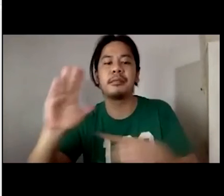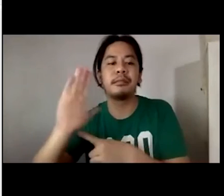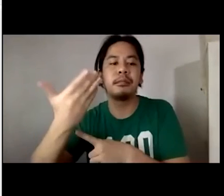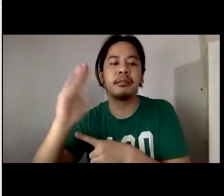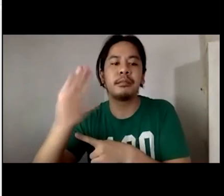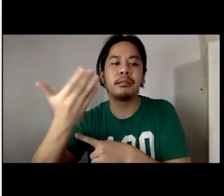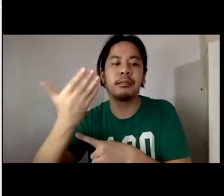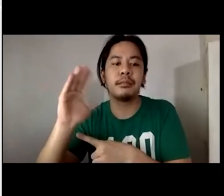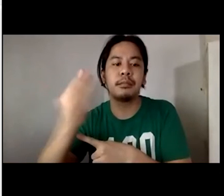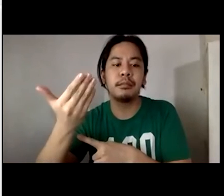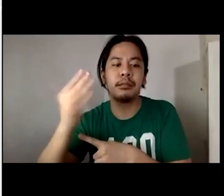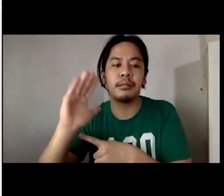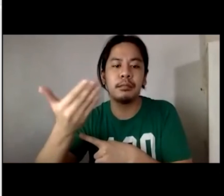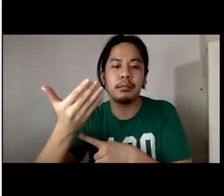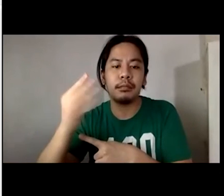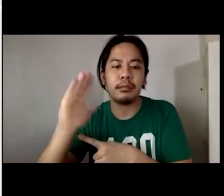seem,